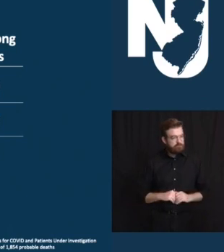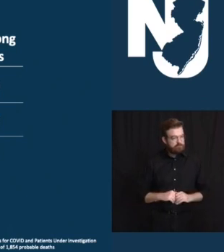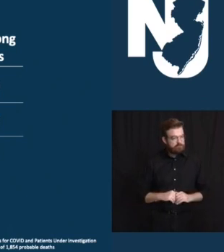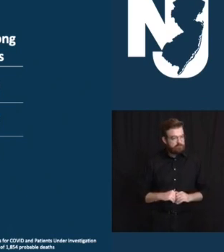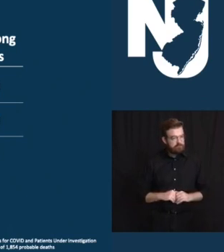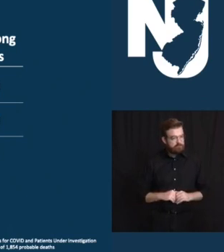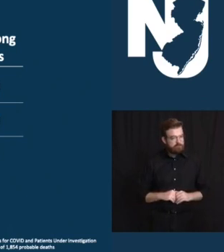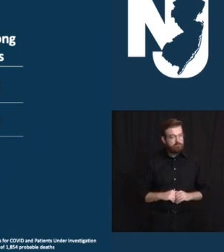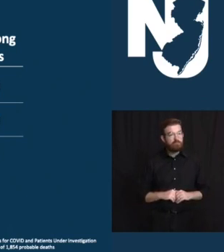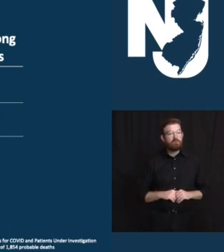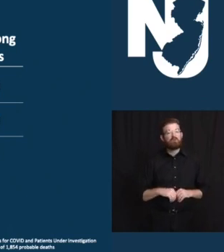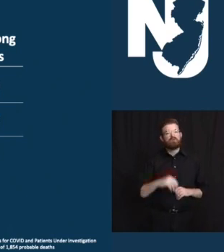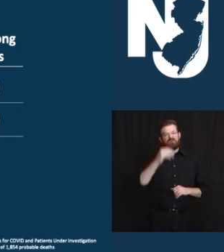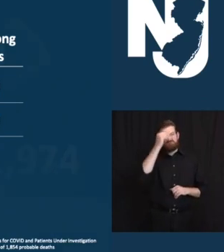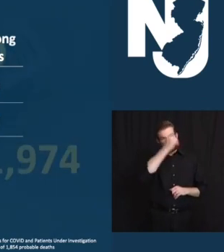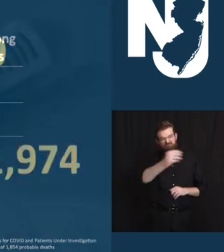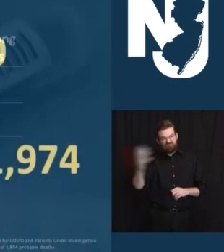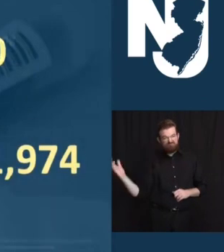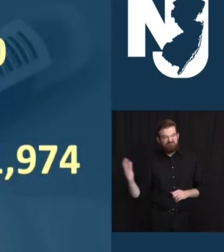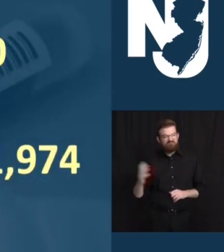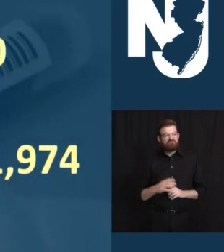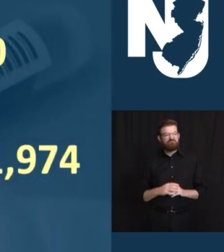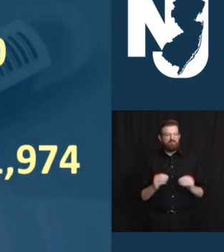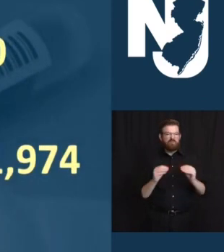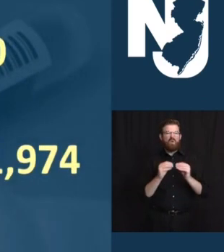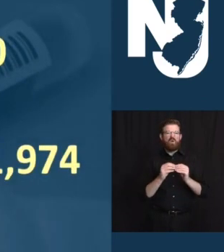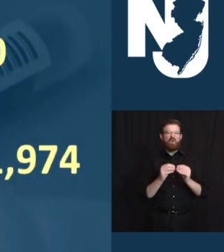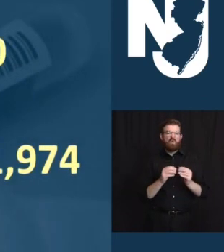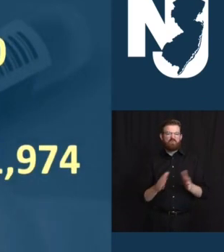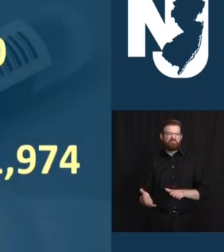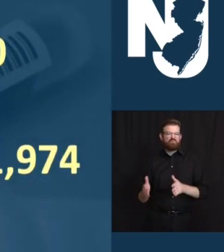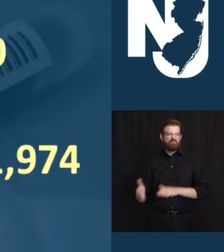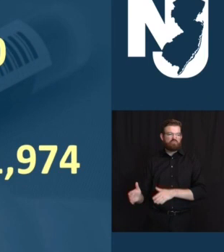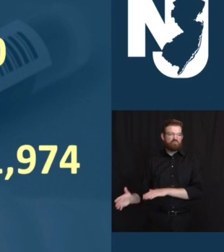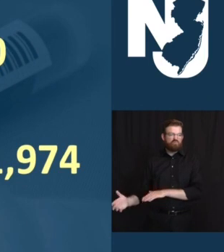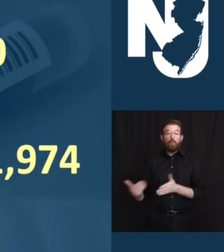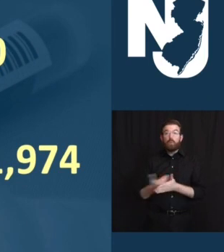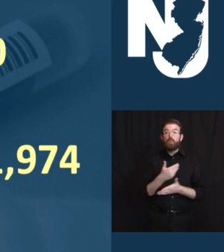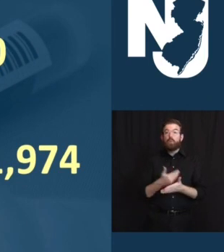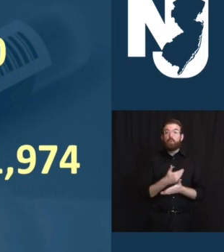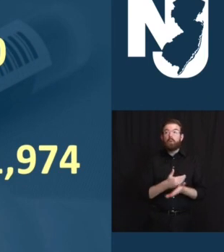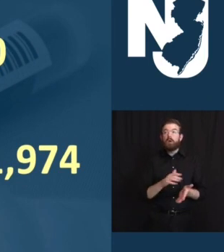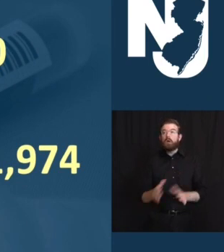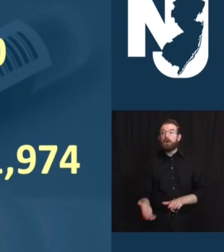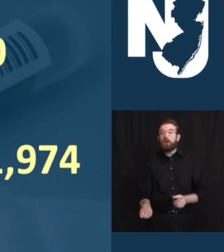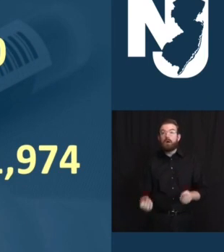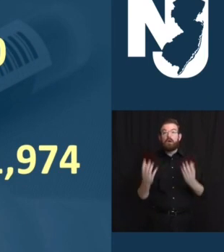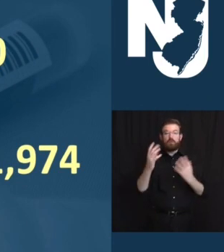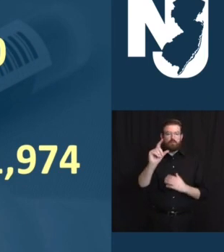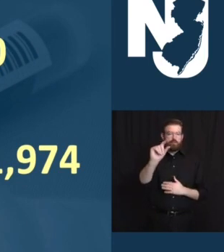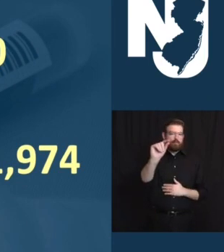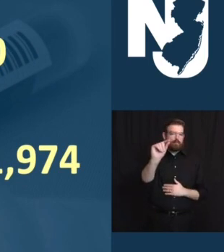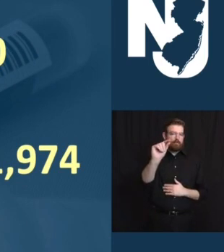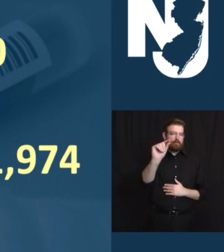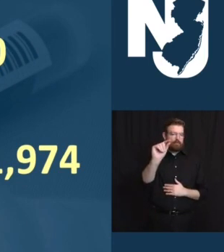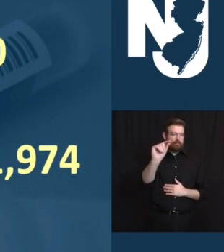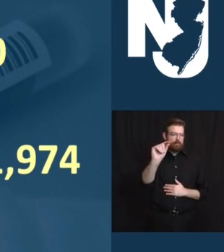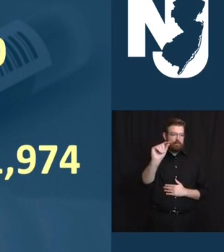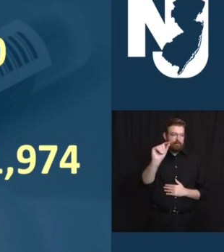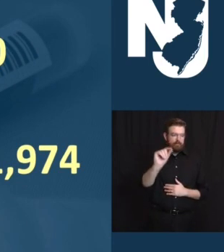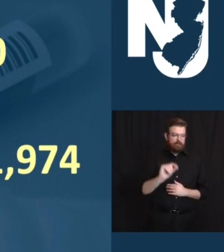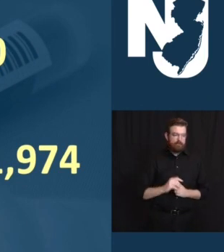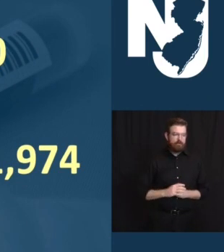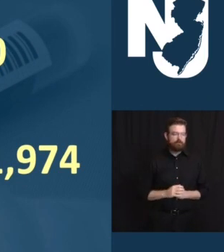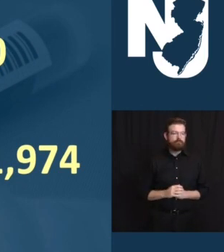the heaviest of hearts, we're reporting that another 20 folks across the state have been confirmed to have passed